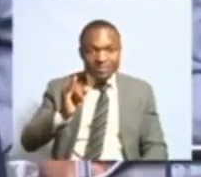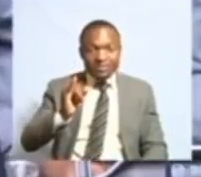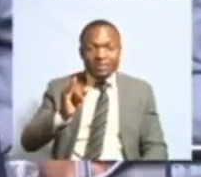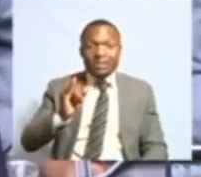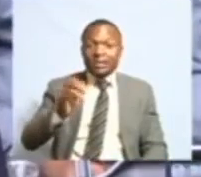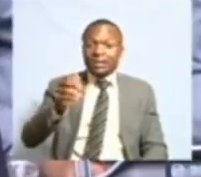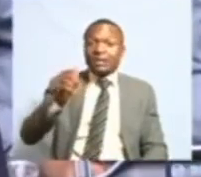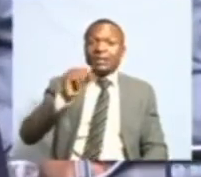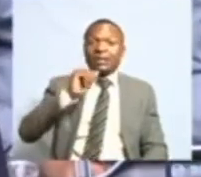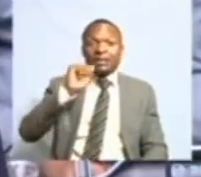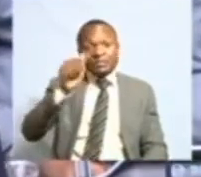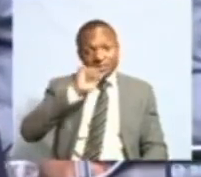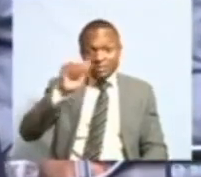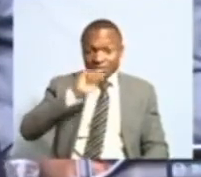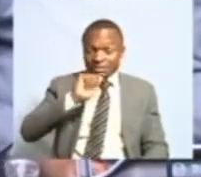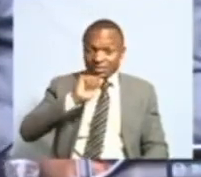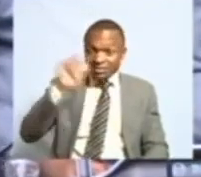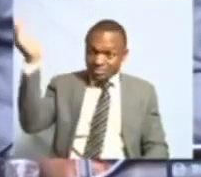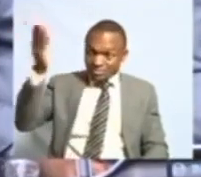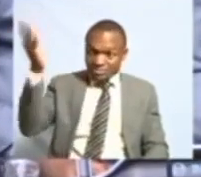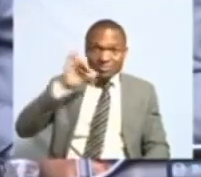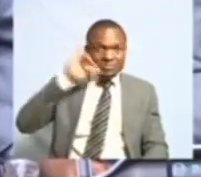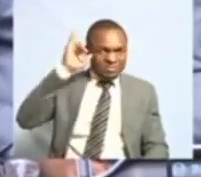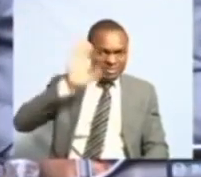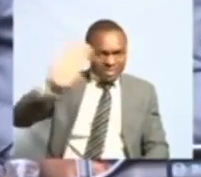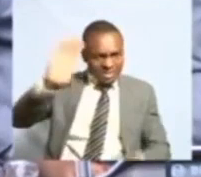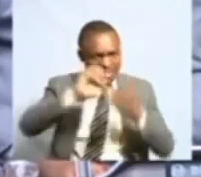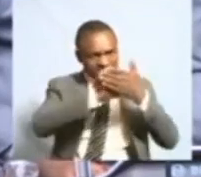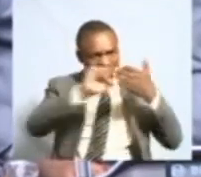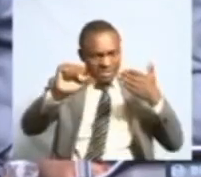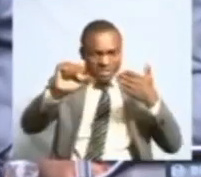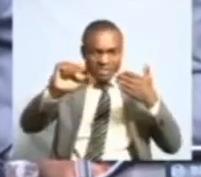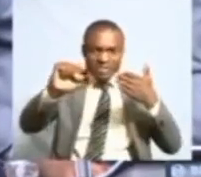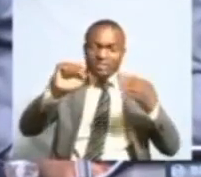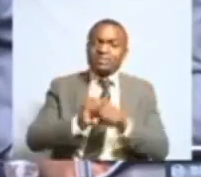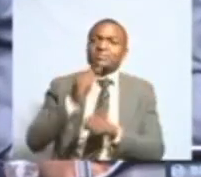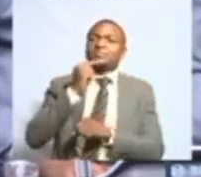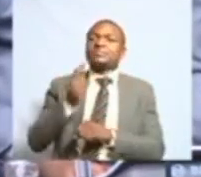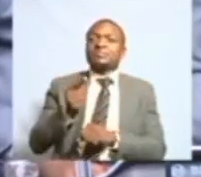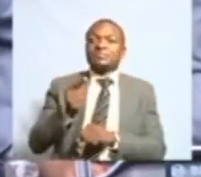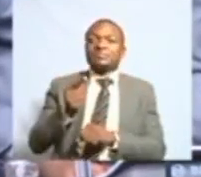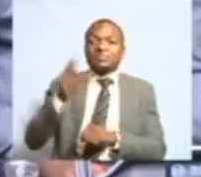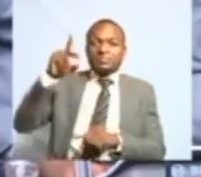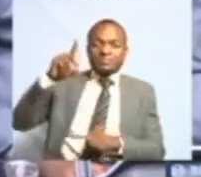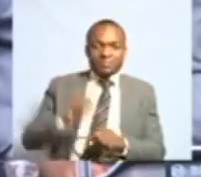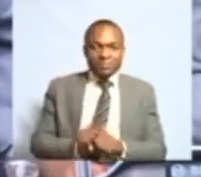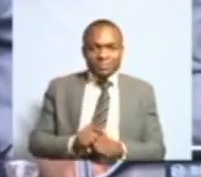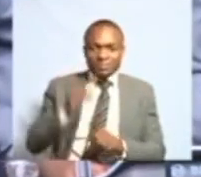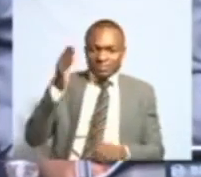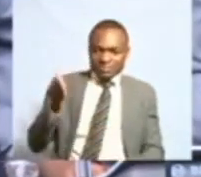yesterday, where she, in her statement, imputed that you are